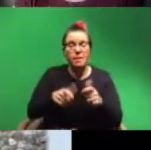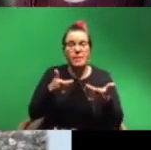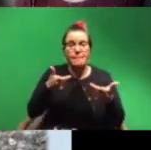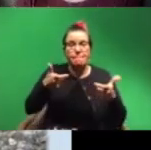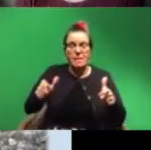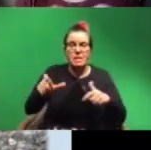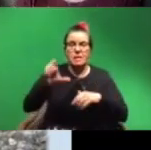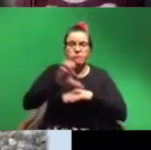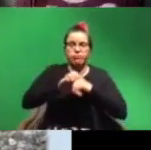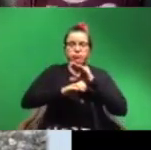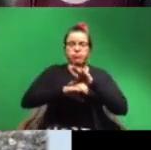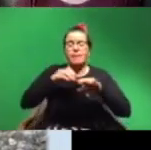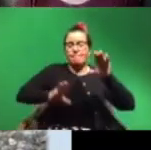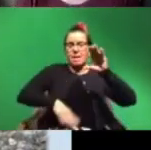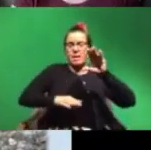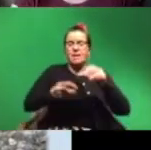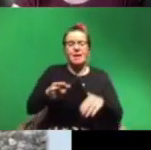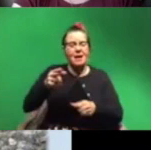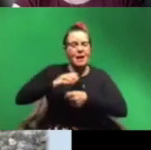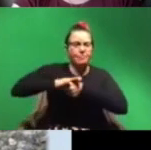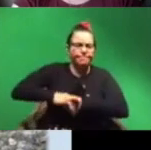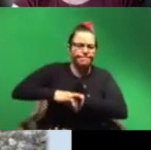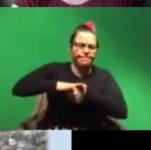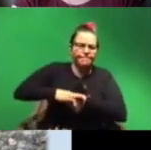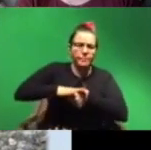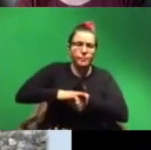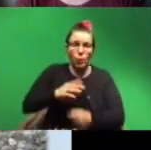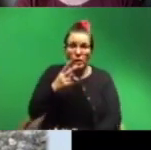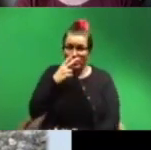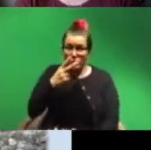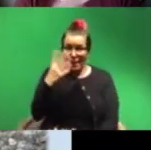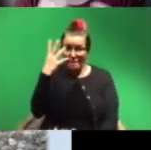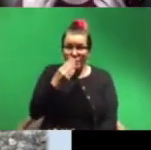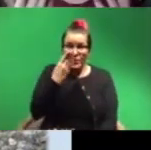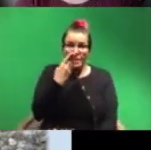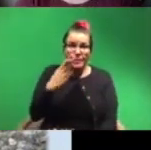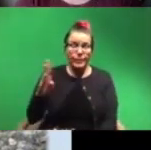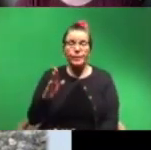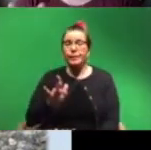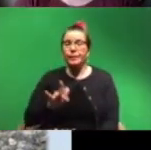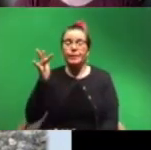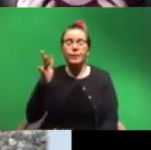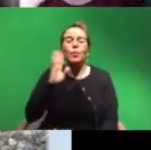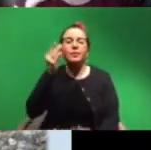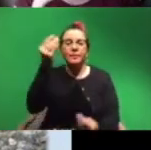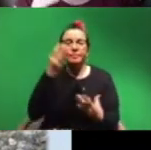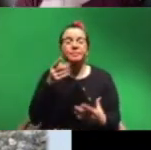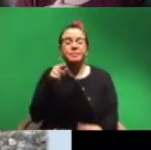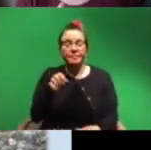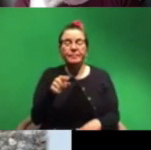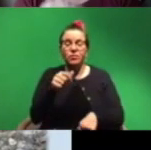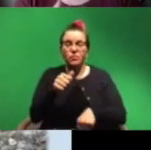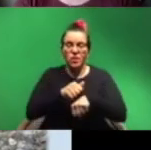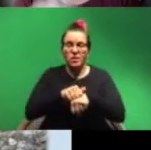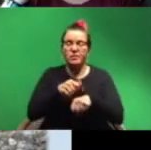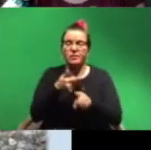only form when you've got really high pressures. So when I saw one of these beautiful blue minerals, that would tell me that this rock formed